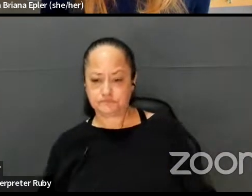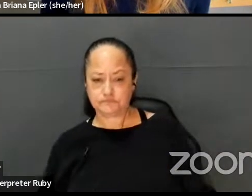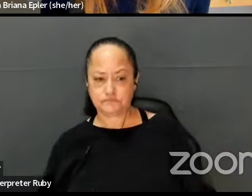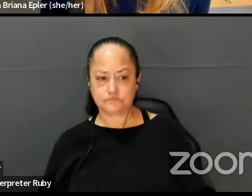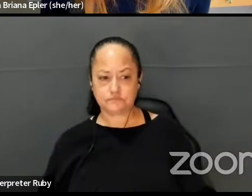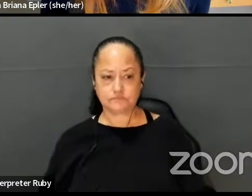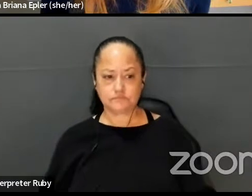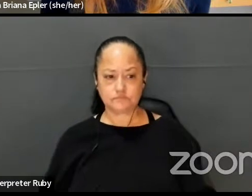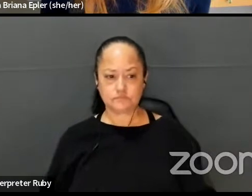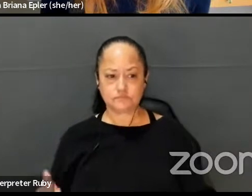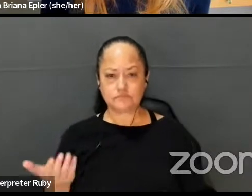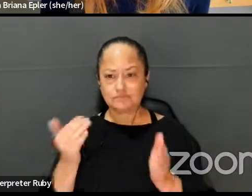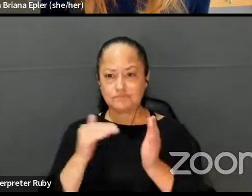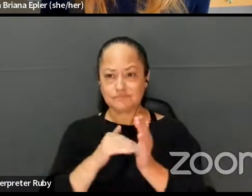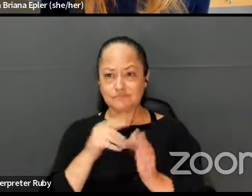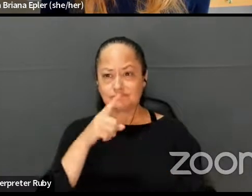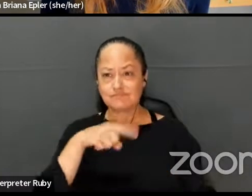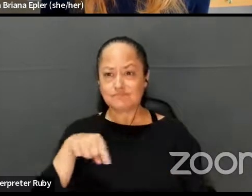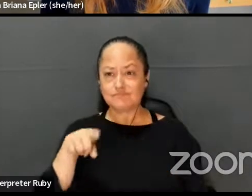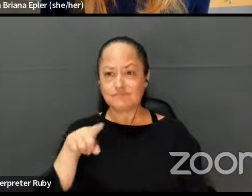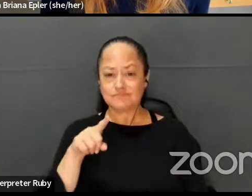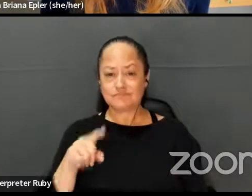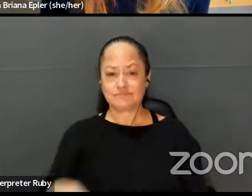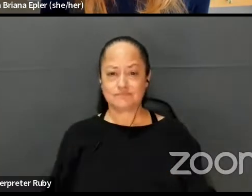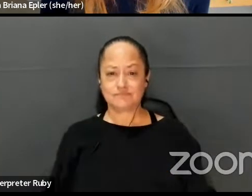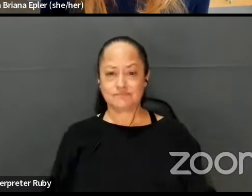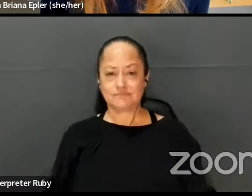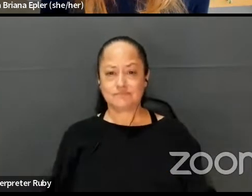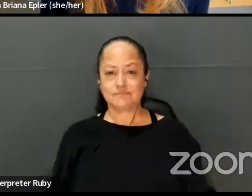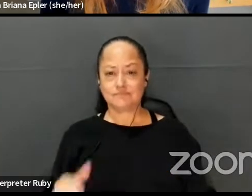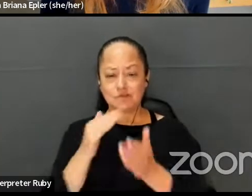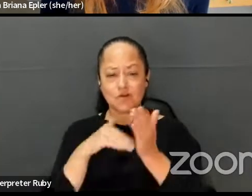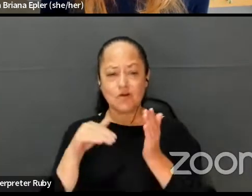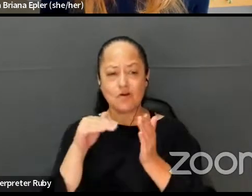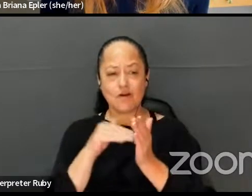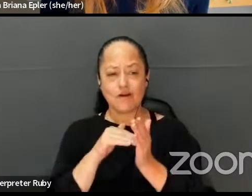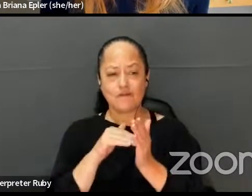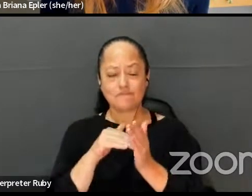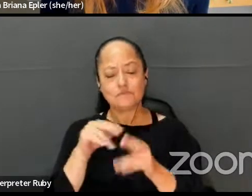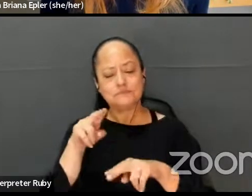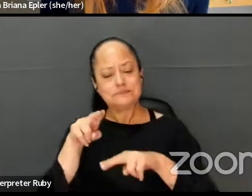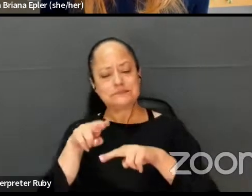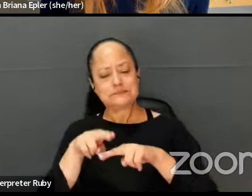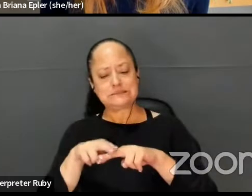again, there I just sort of very often just sit and learn.